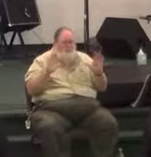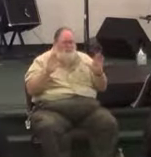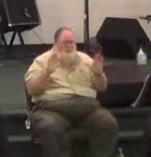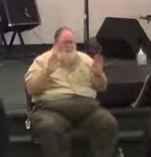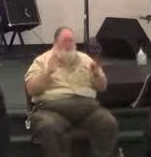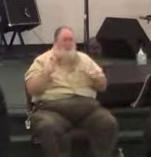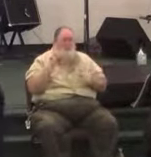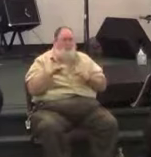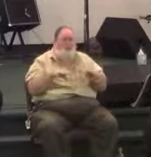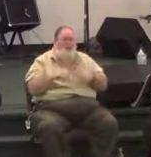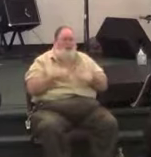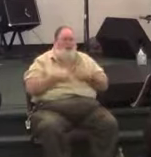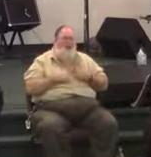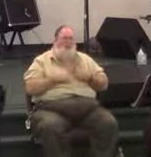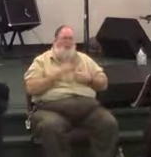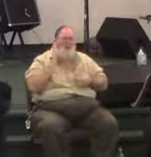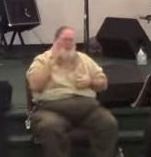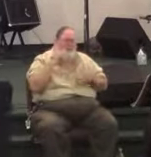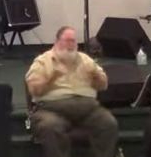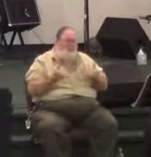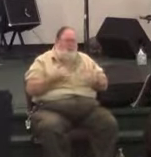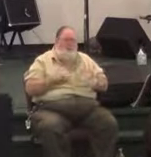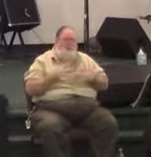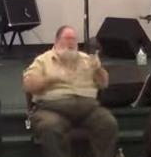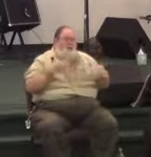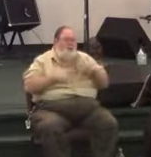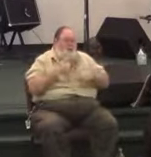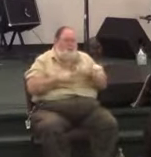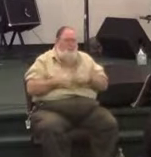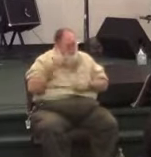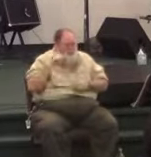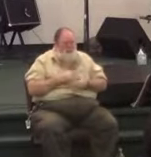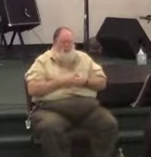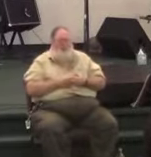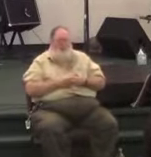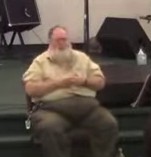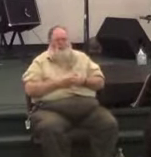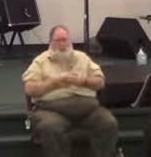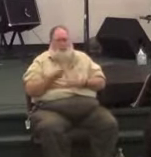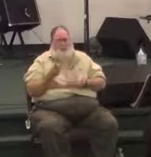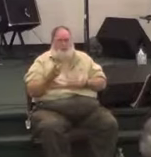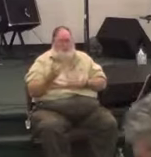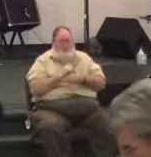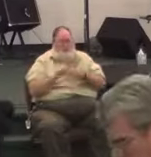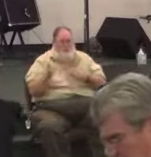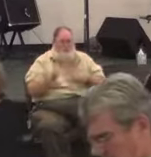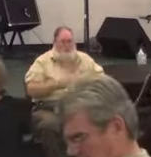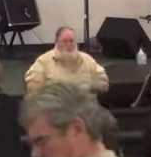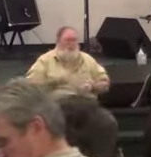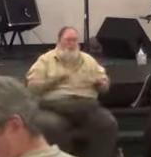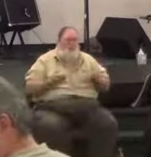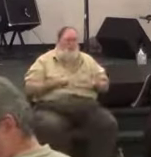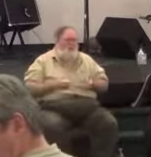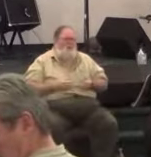I had a sermon today that it's just I've been excited about a couple weeks, and I just wanted the bulk of us to hear it.